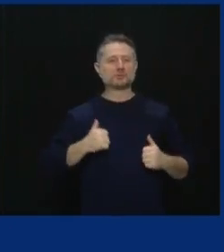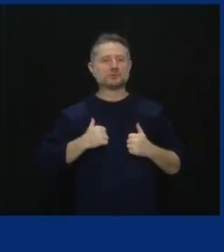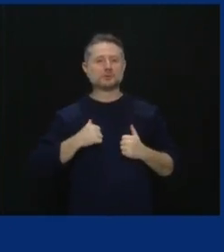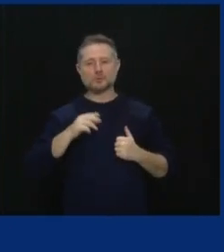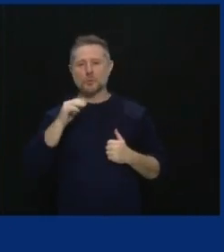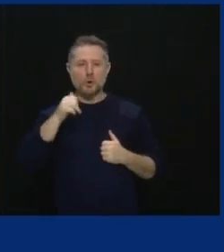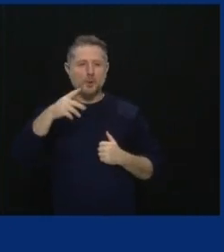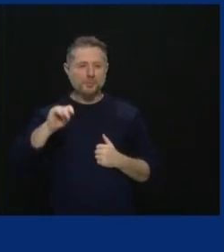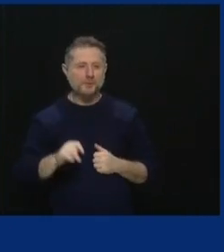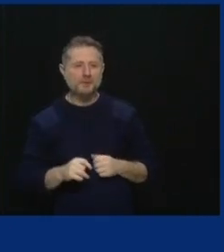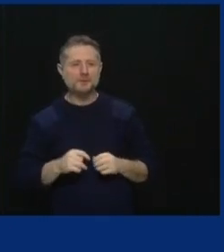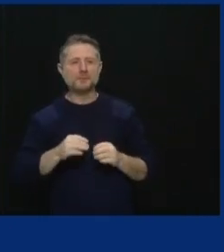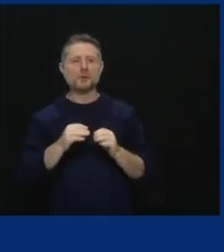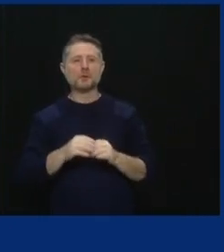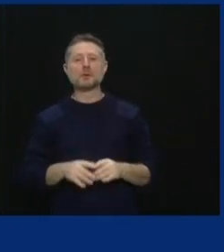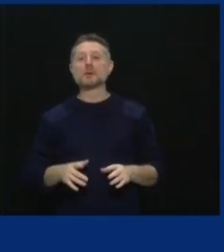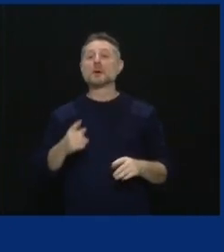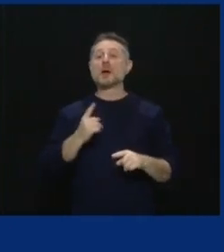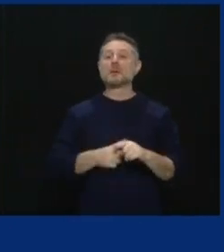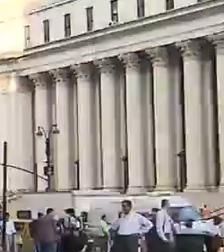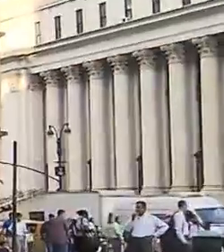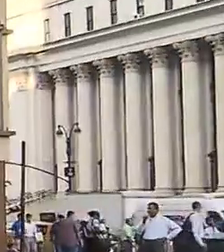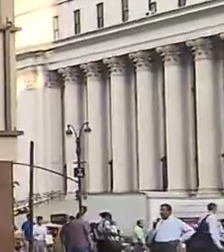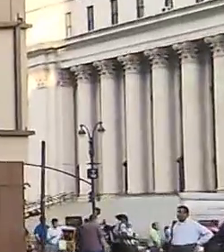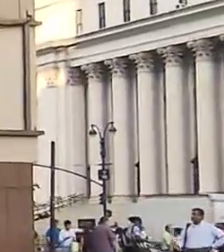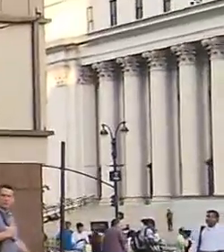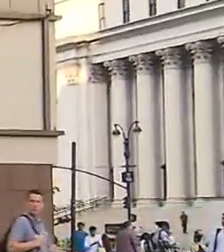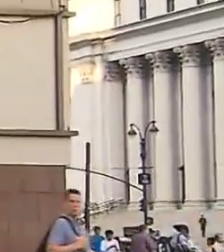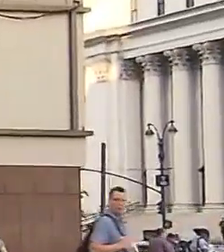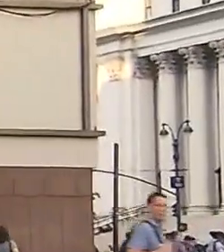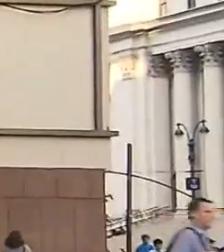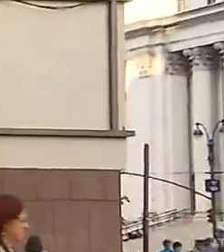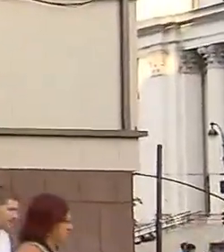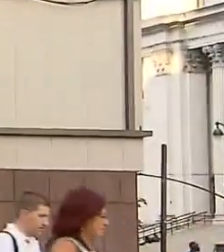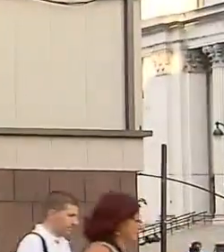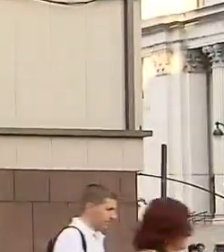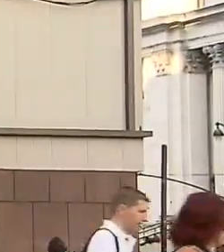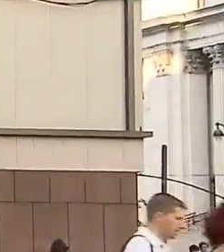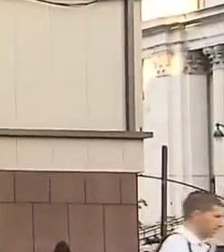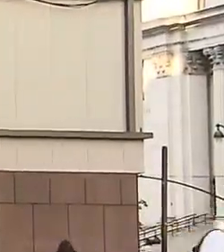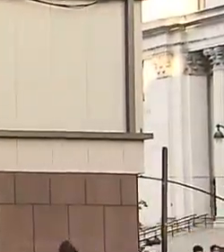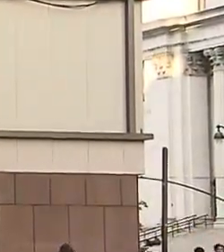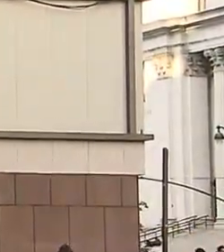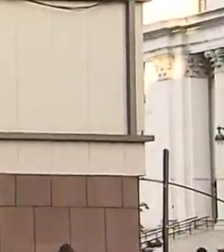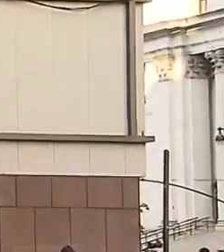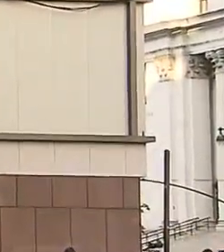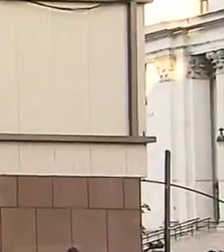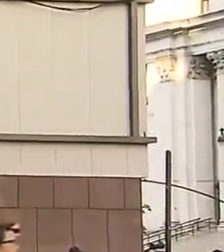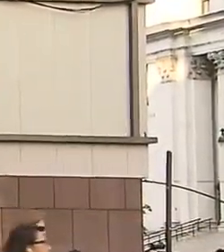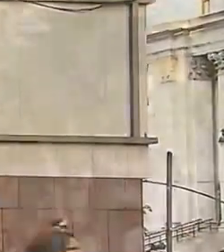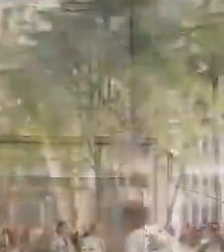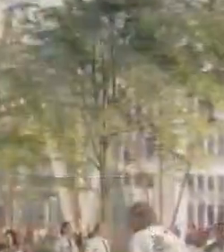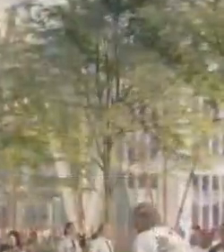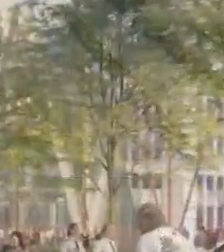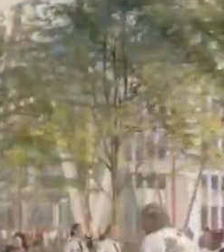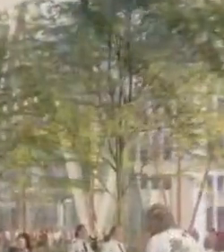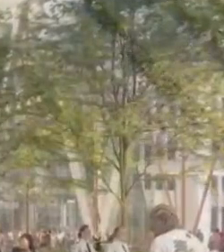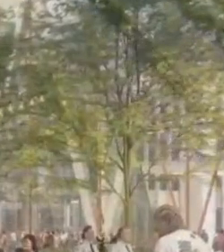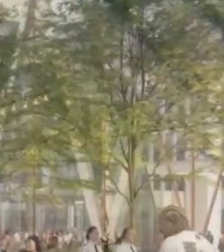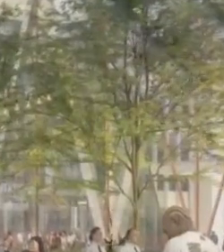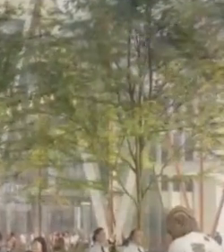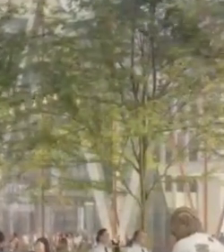services, and the exciting part is we'll be creating jobs. The timeline for her scaled down plan is to finish upgrading the building in 5 years with a